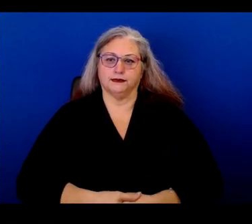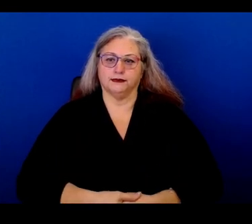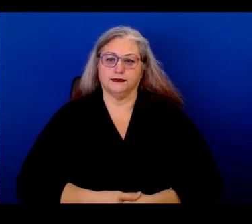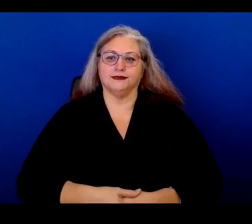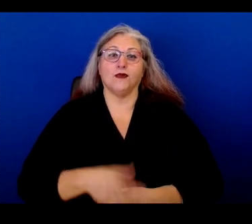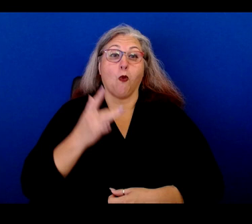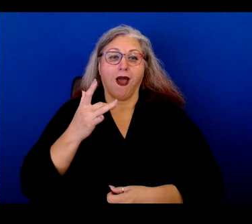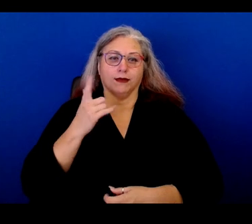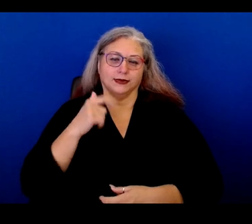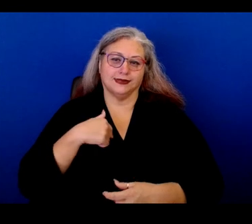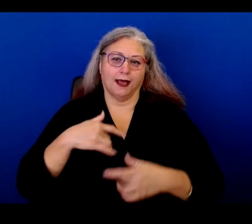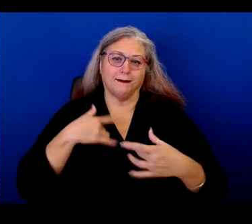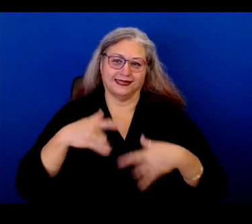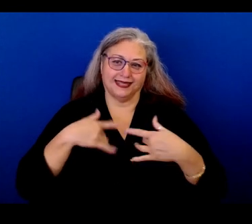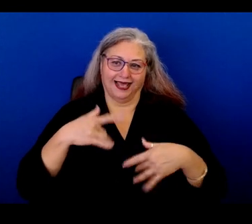Because I'm excited.